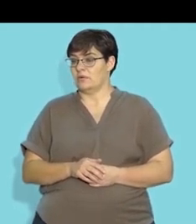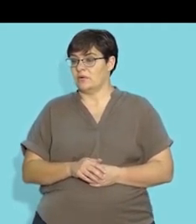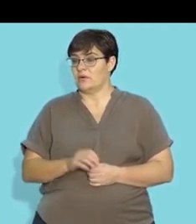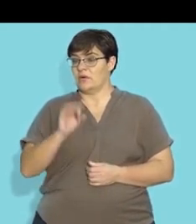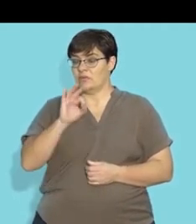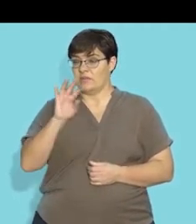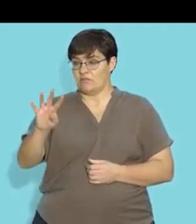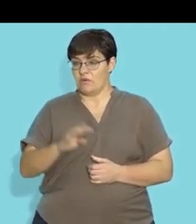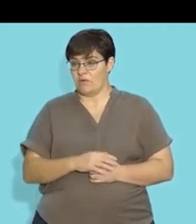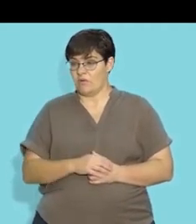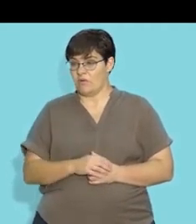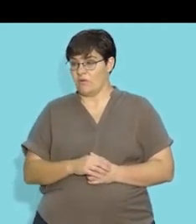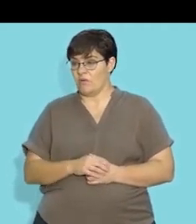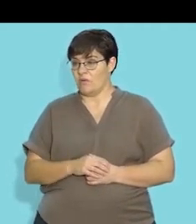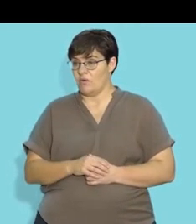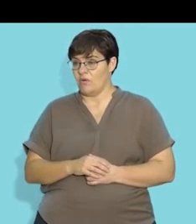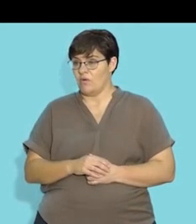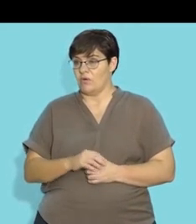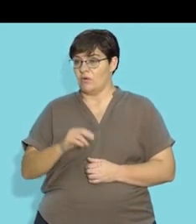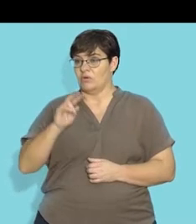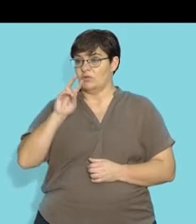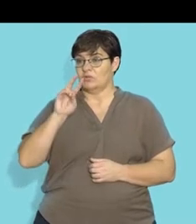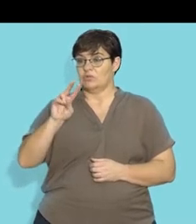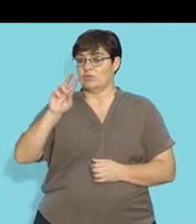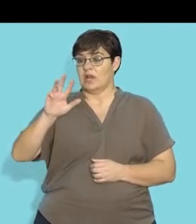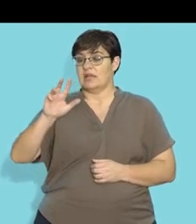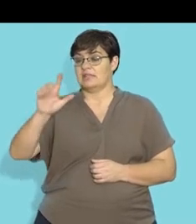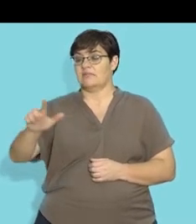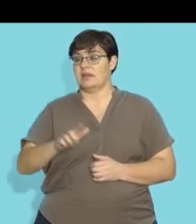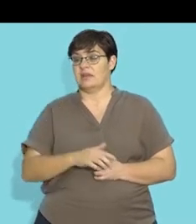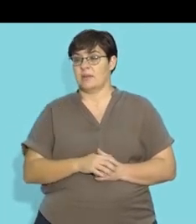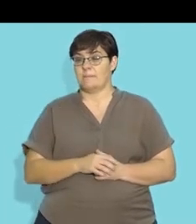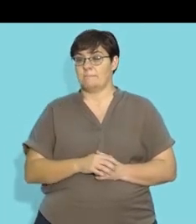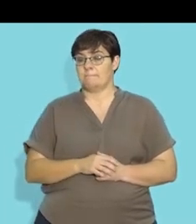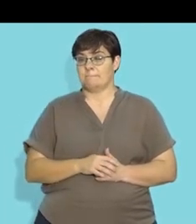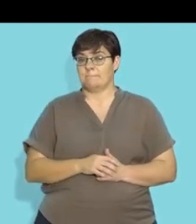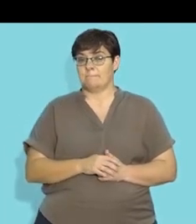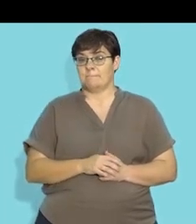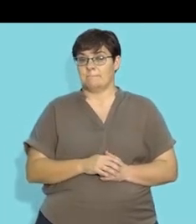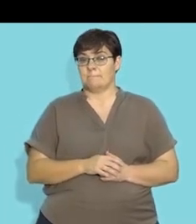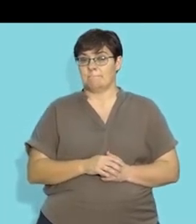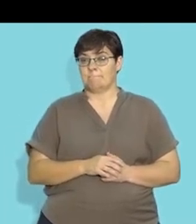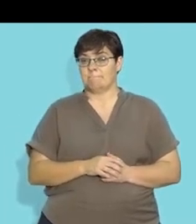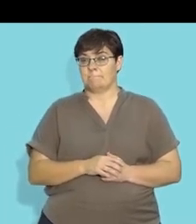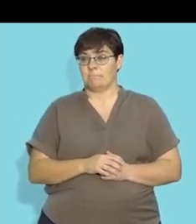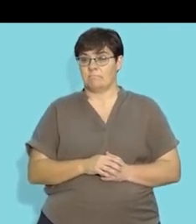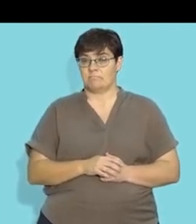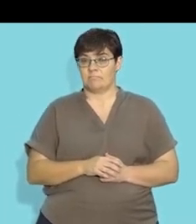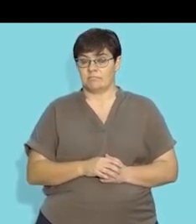get 3, 4, what? 3, 4, 297,